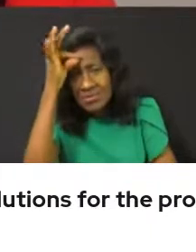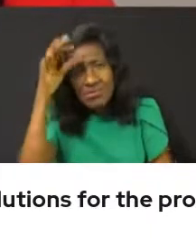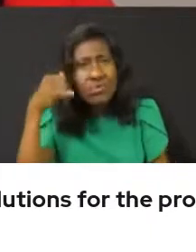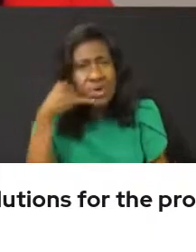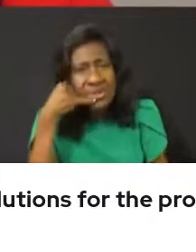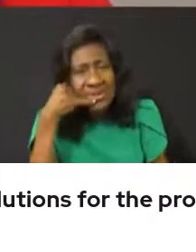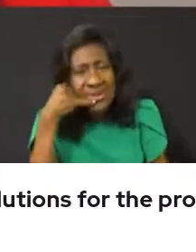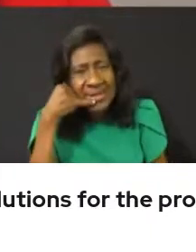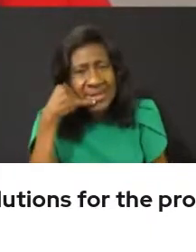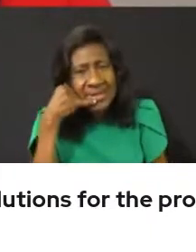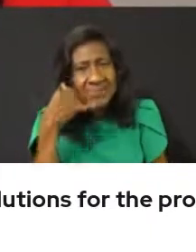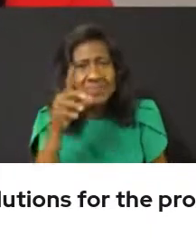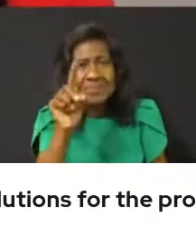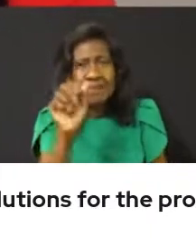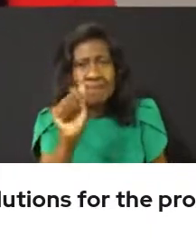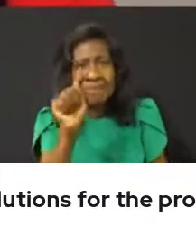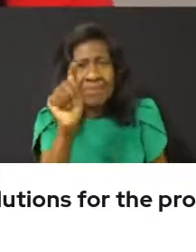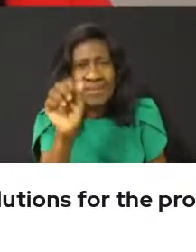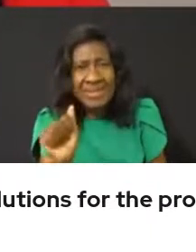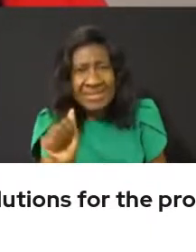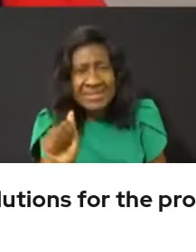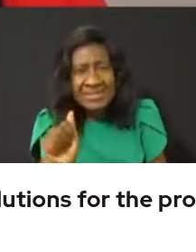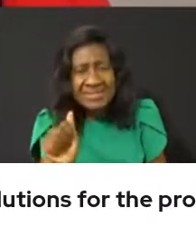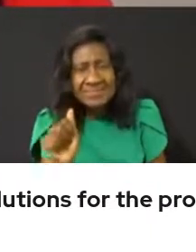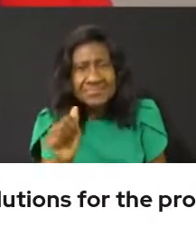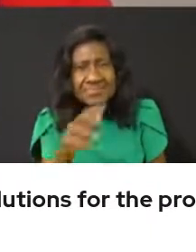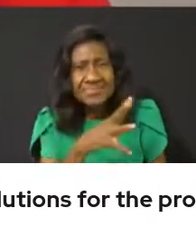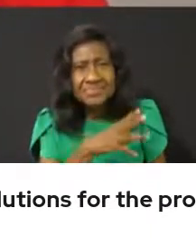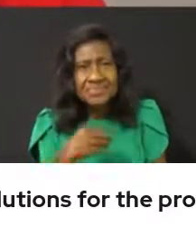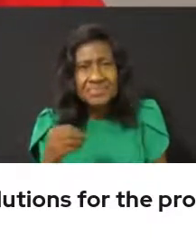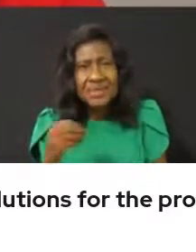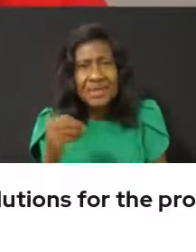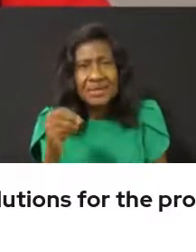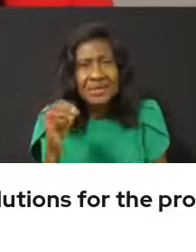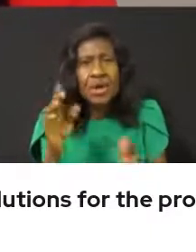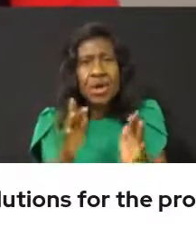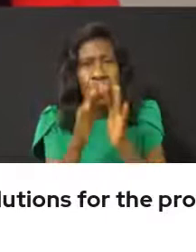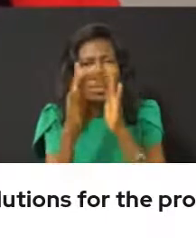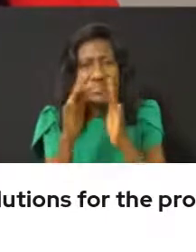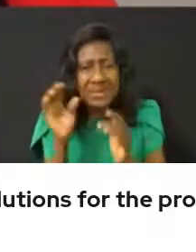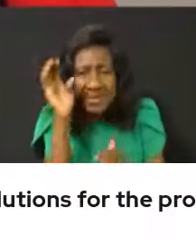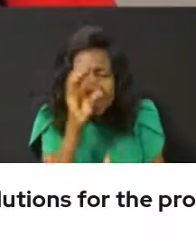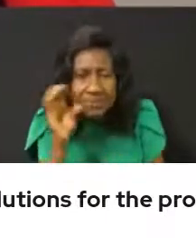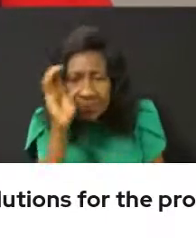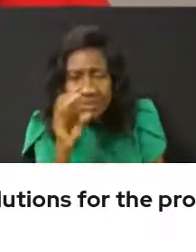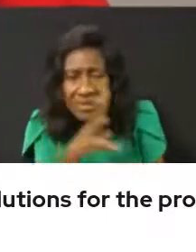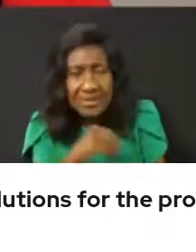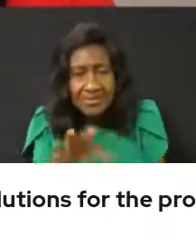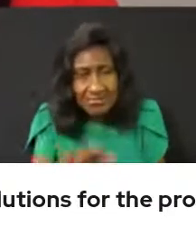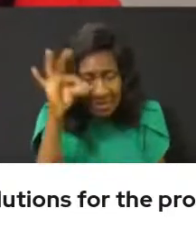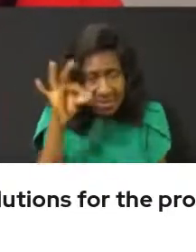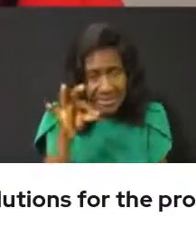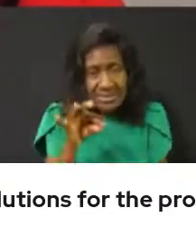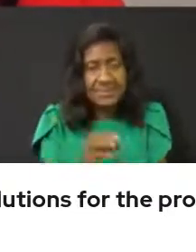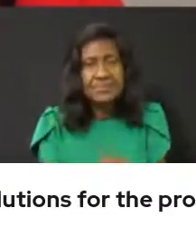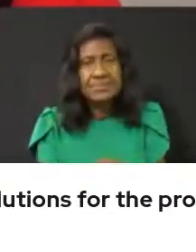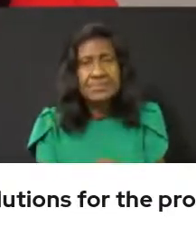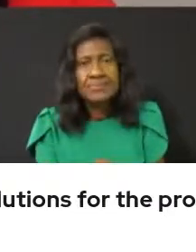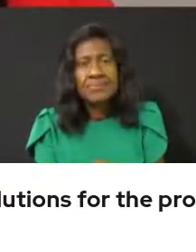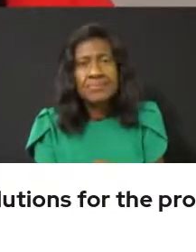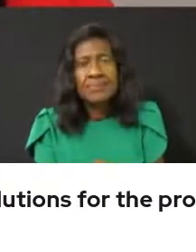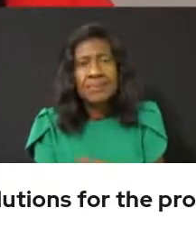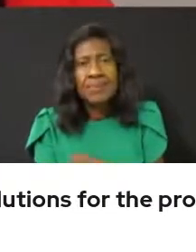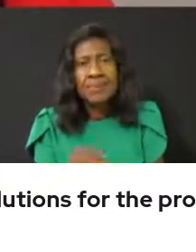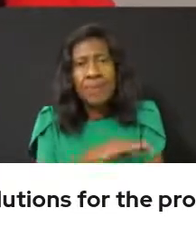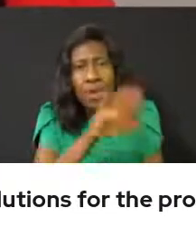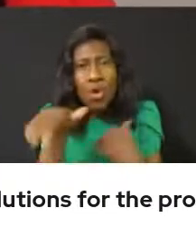administration duties, data inputting, registration, and contact tracing. In total, we